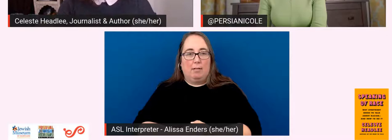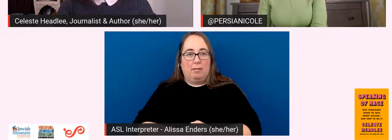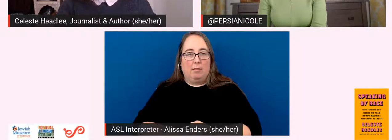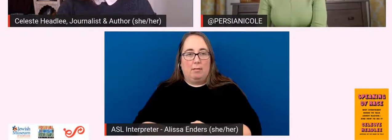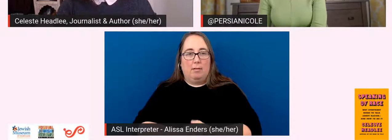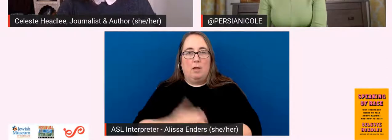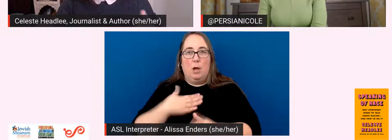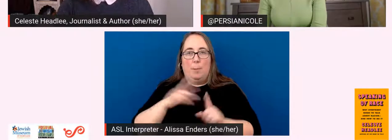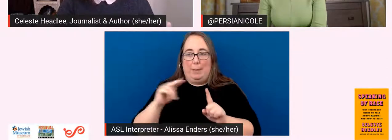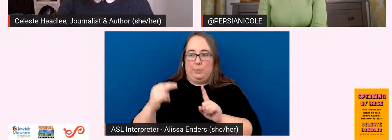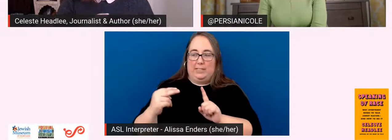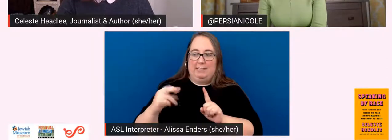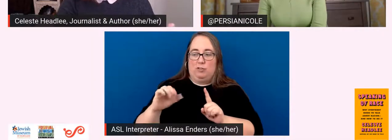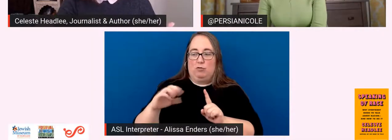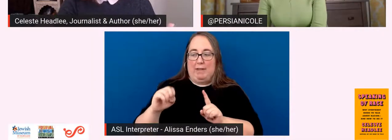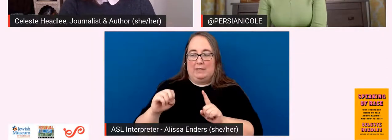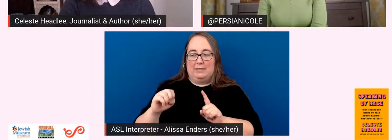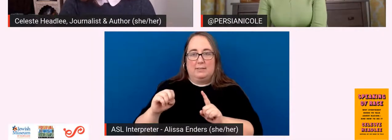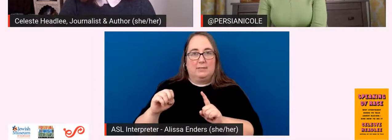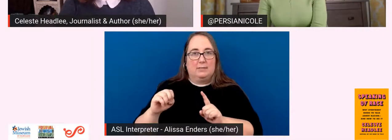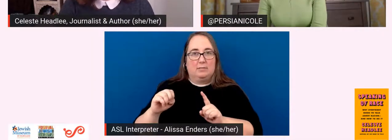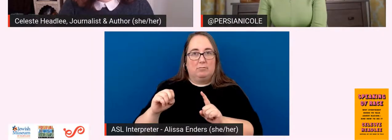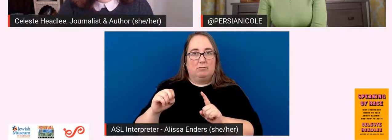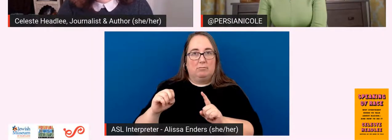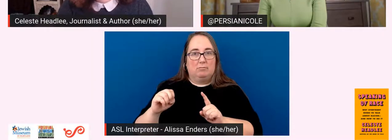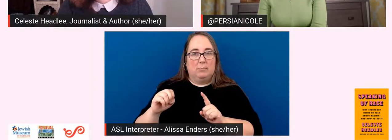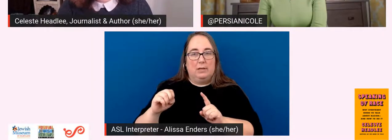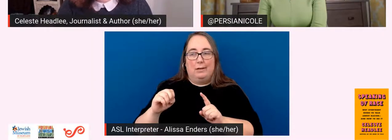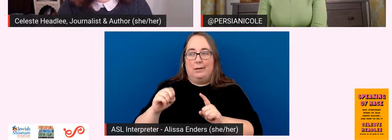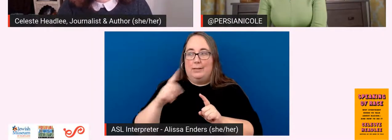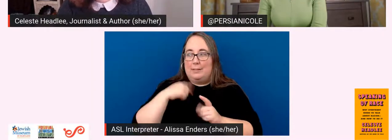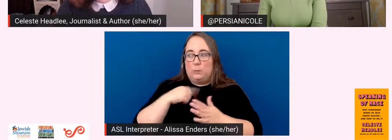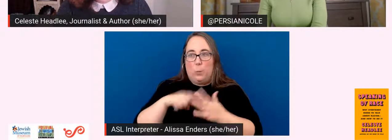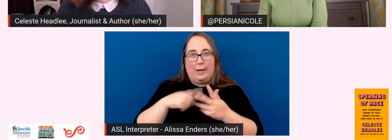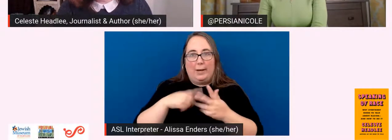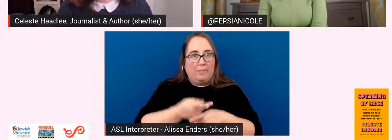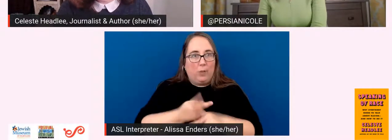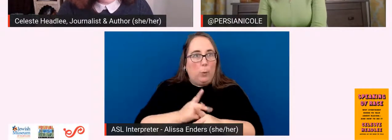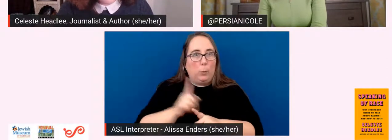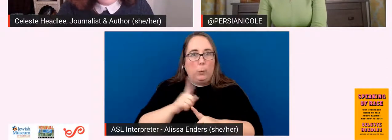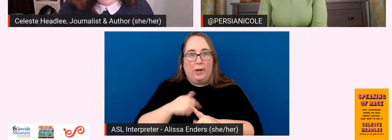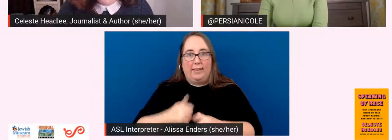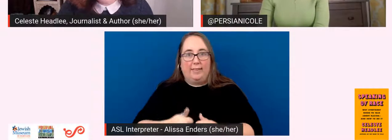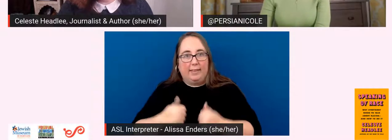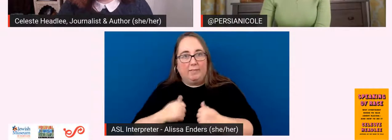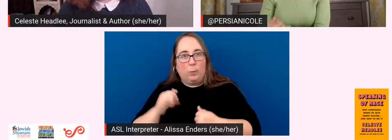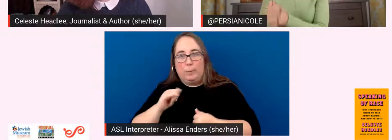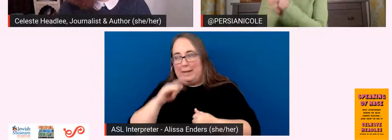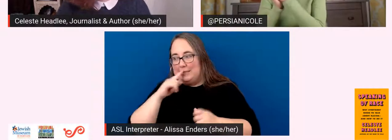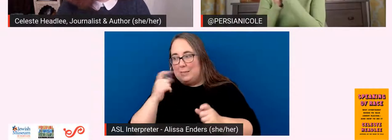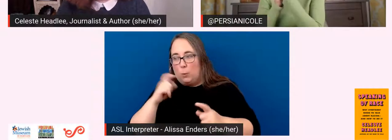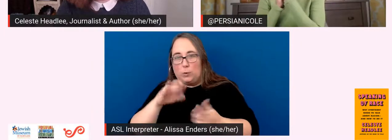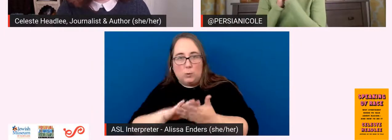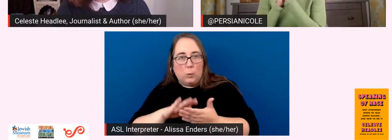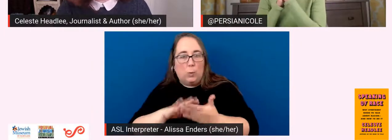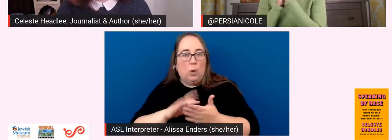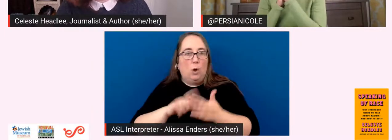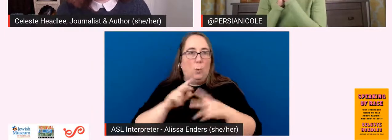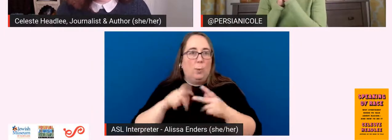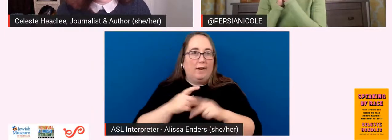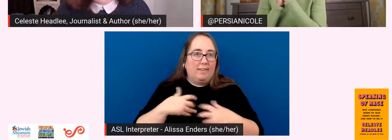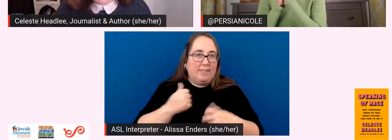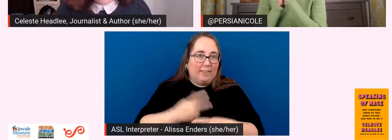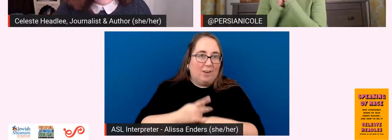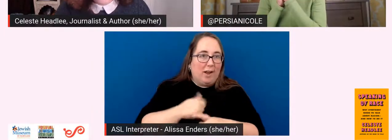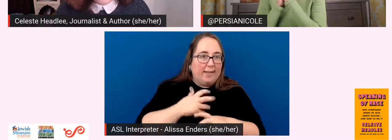perceived race, dictates what kind of loan I'm going to get on my house, where I'm allowed to live, where my kids can go to school, what kind of health care I get,